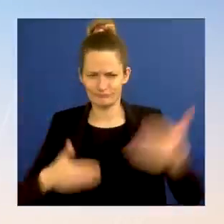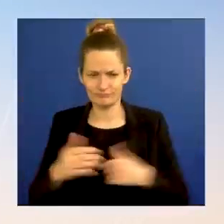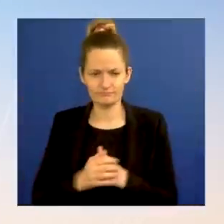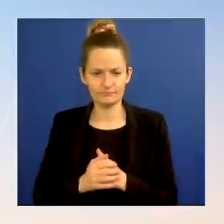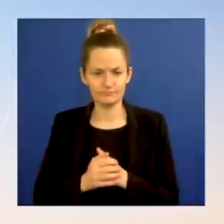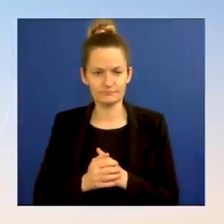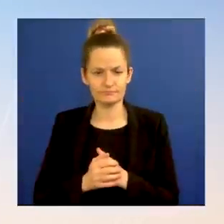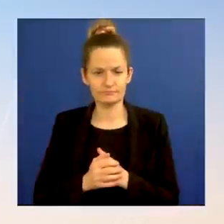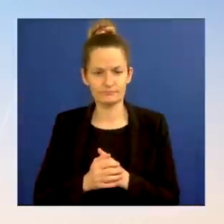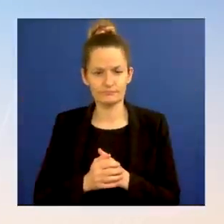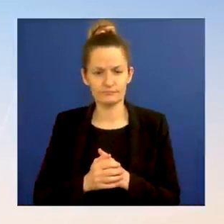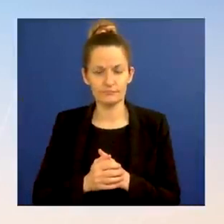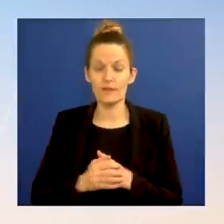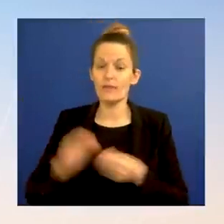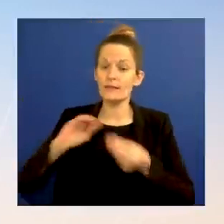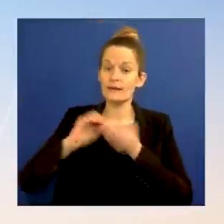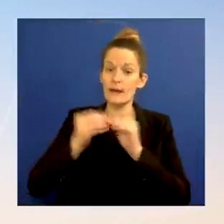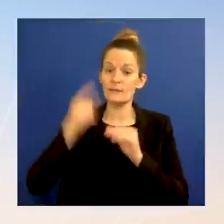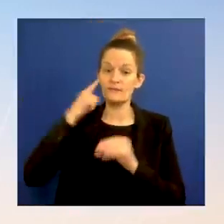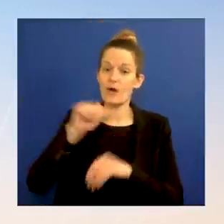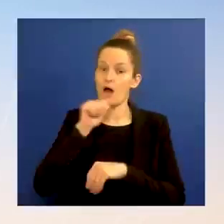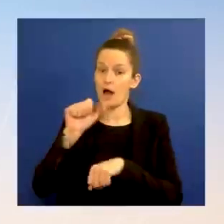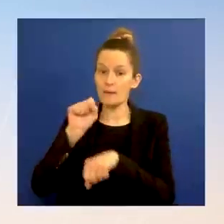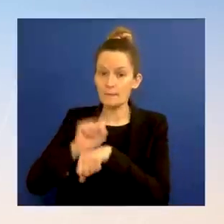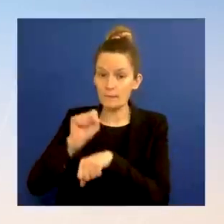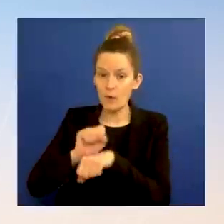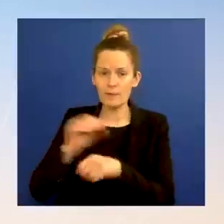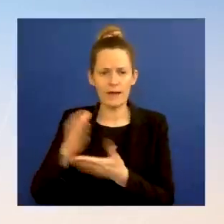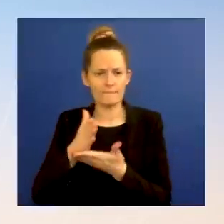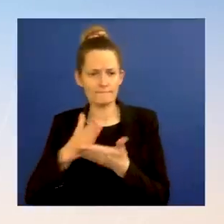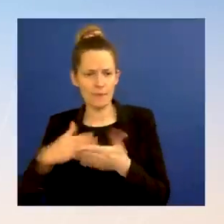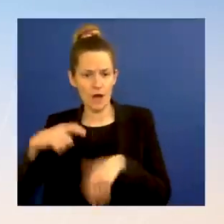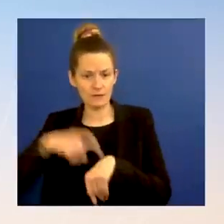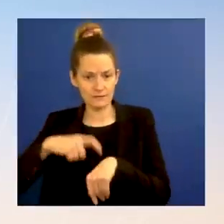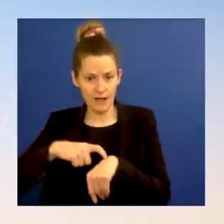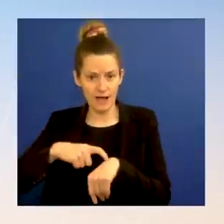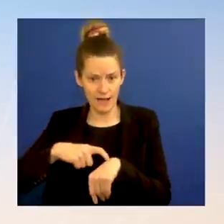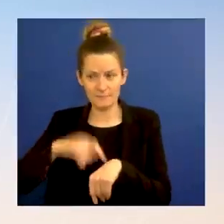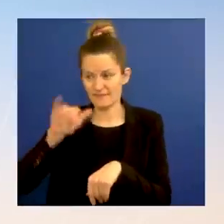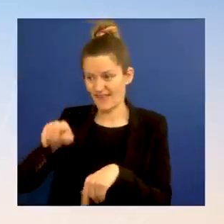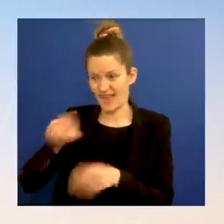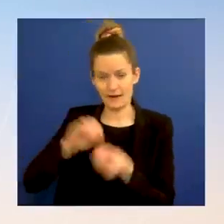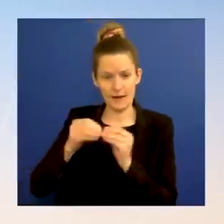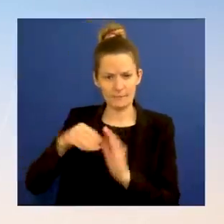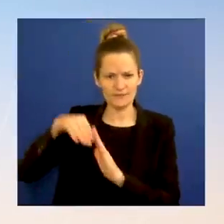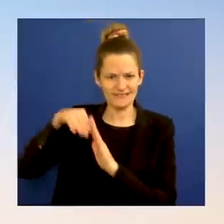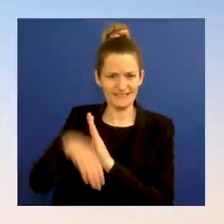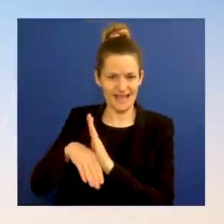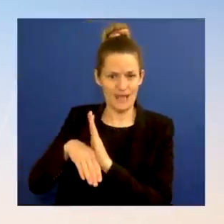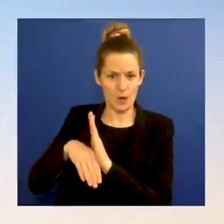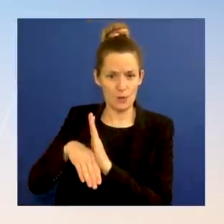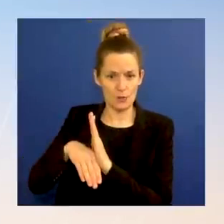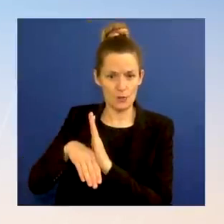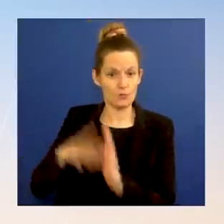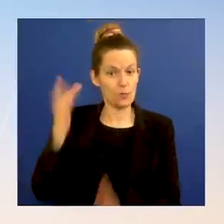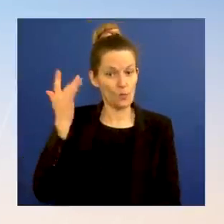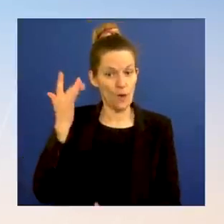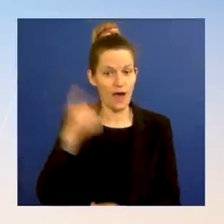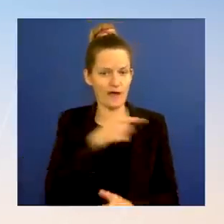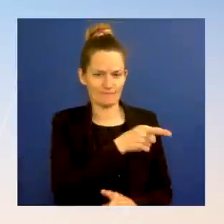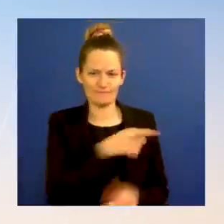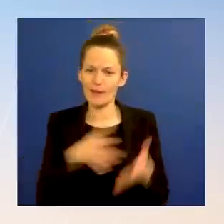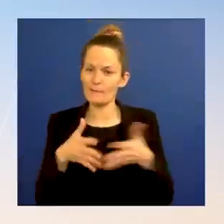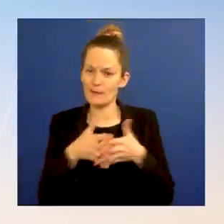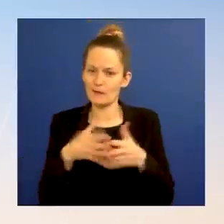pandemic recovery, in part due to the investments of the American Rescue Plan. Both of these measures were often sources of scarring after an